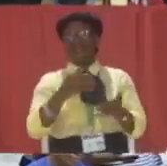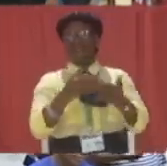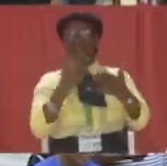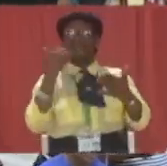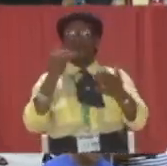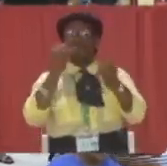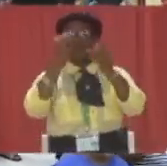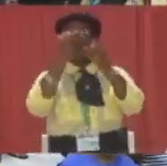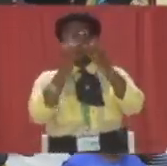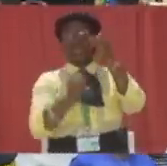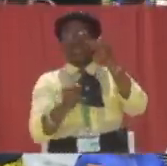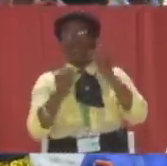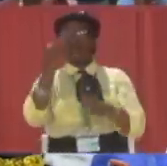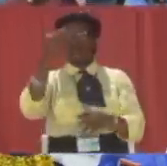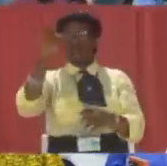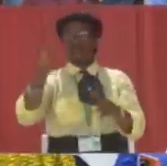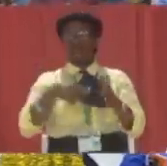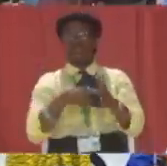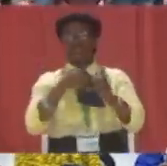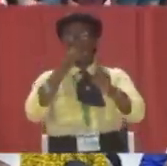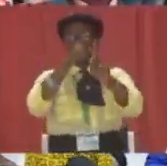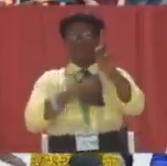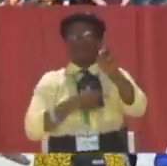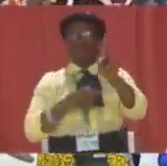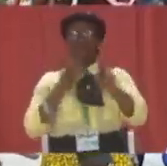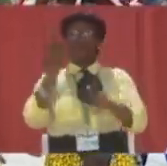there'll be something in our lives that will be a wonder.